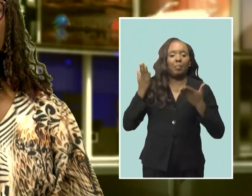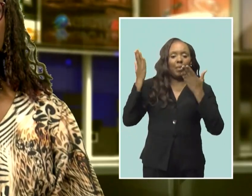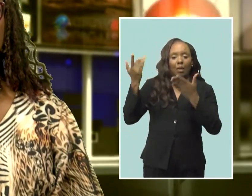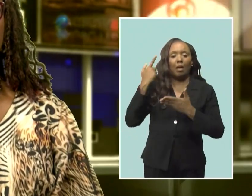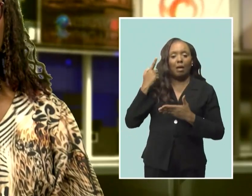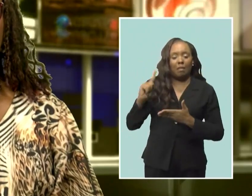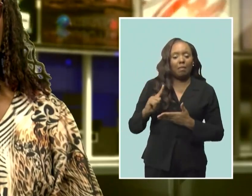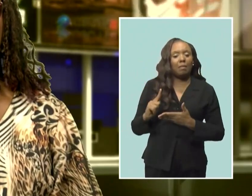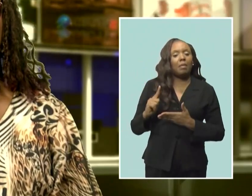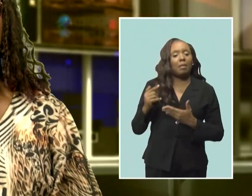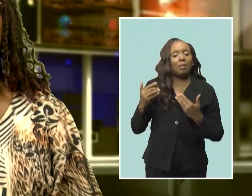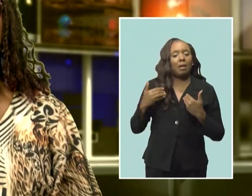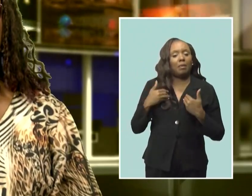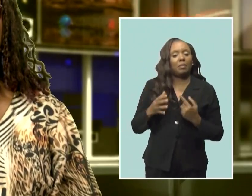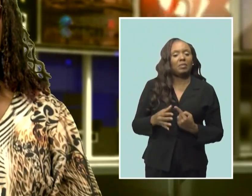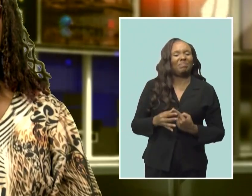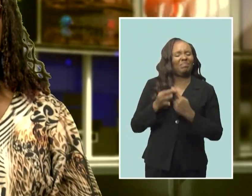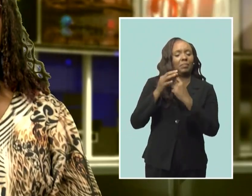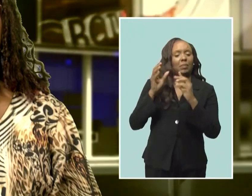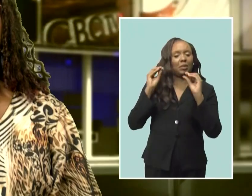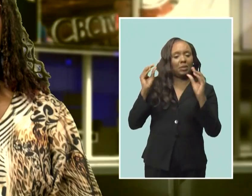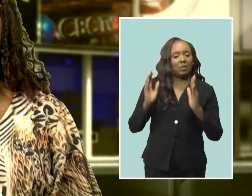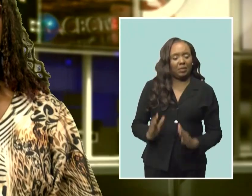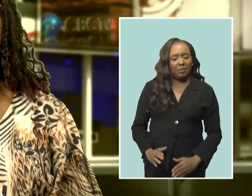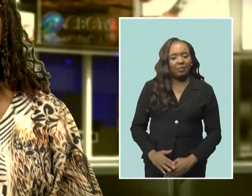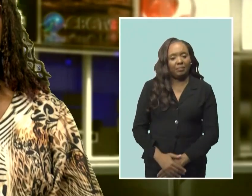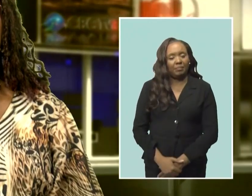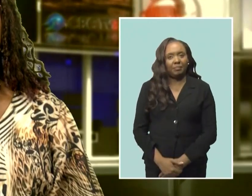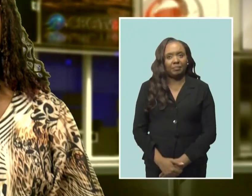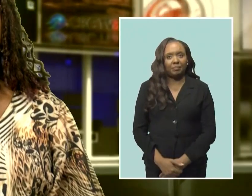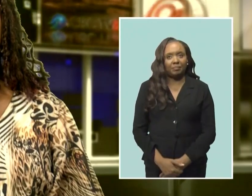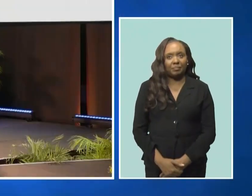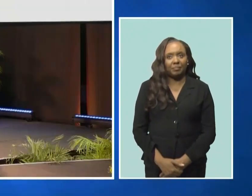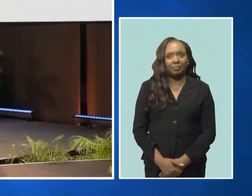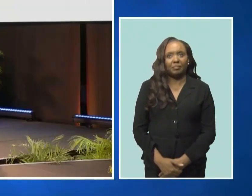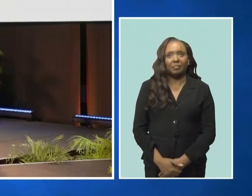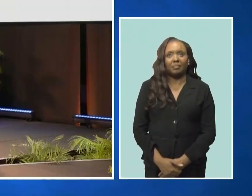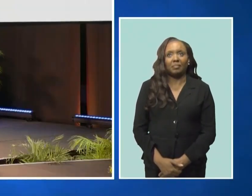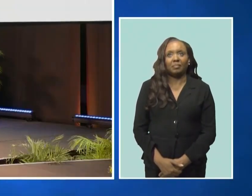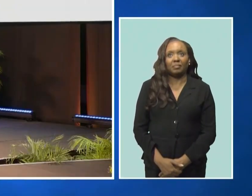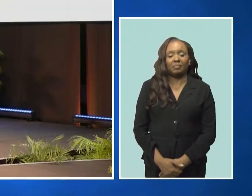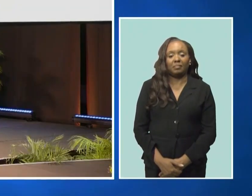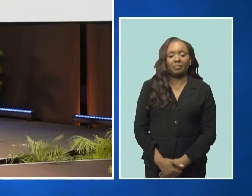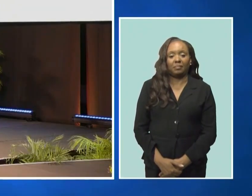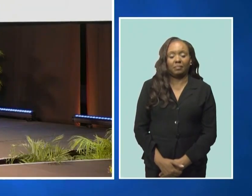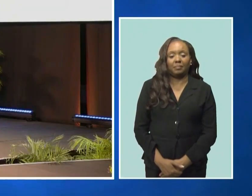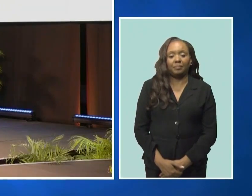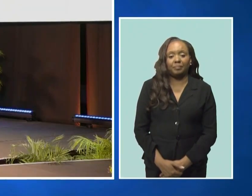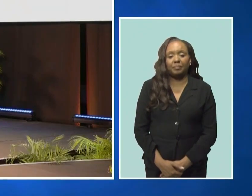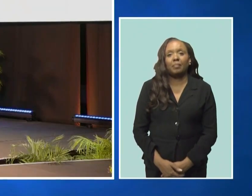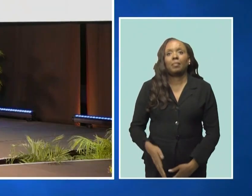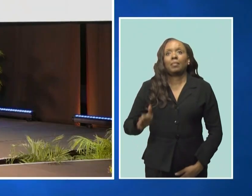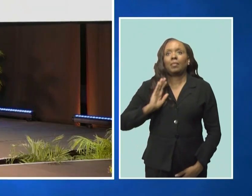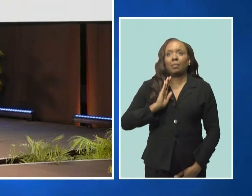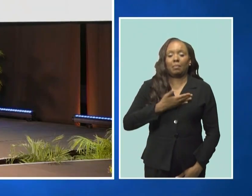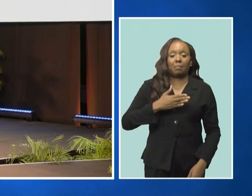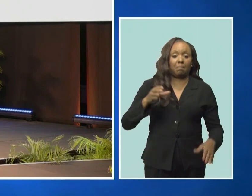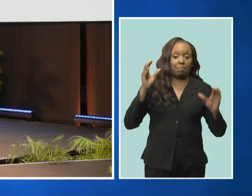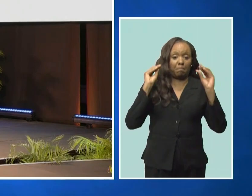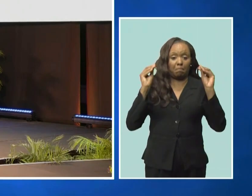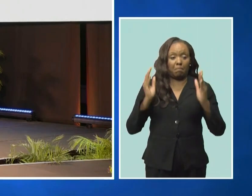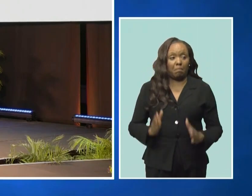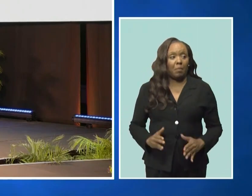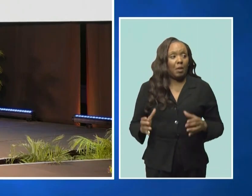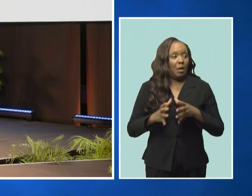call for the introduction of specialist teachers as well. Our teachers admitted, or a lot of